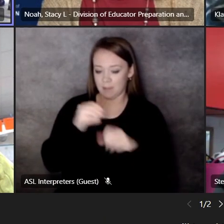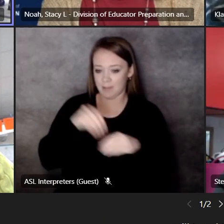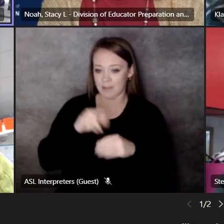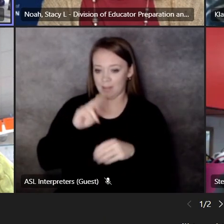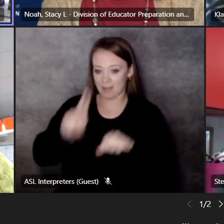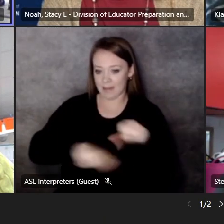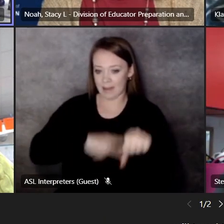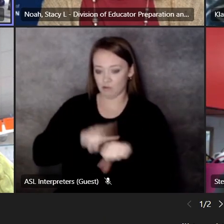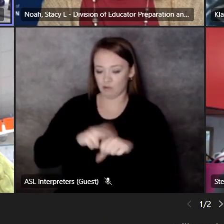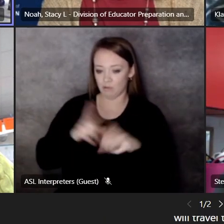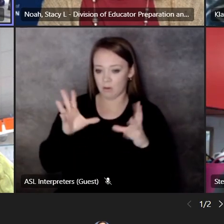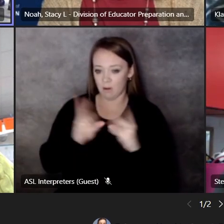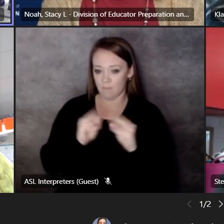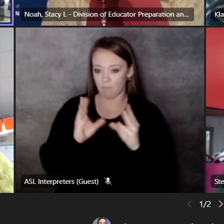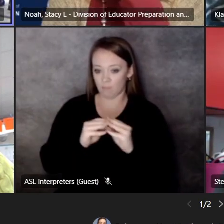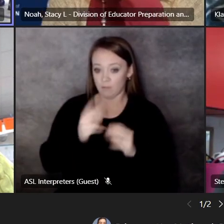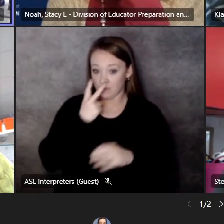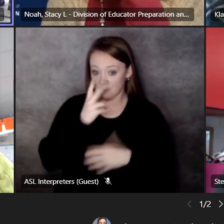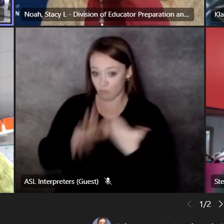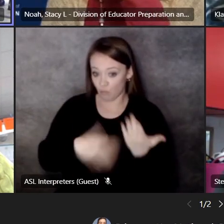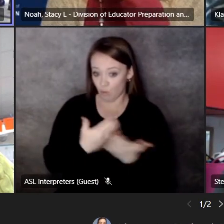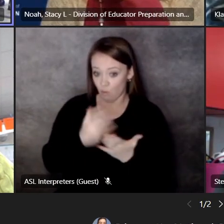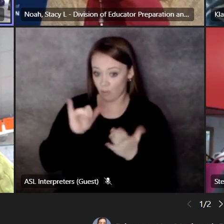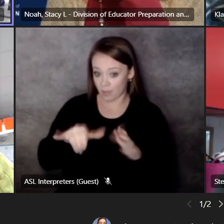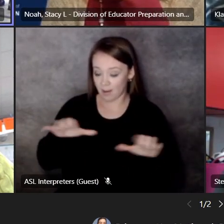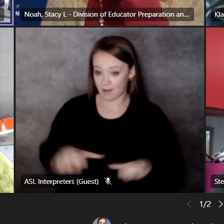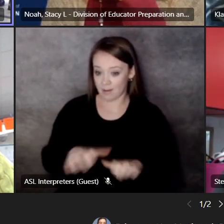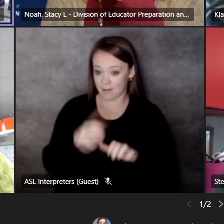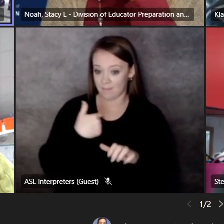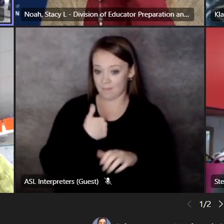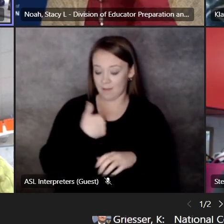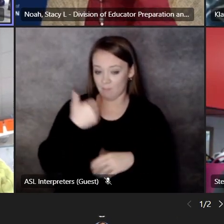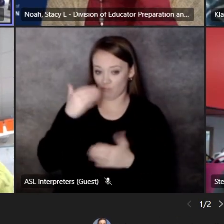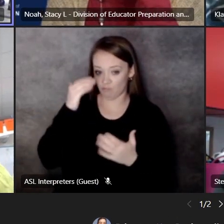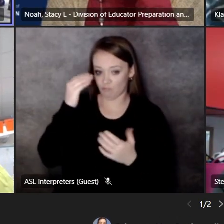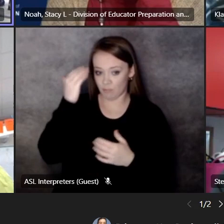Seeing all this activity, I'm reminded of what Dr. Dinkins said to our Assembly of